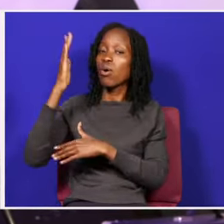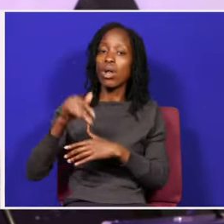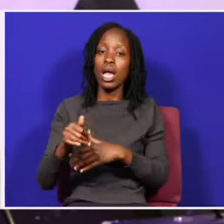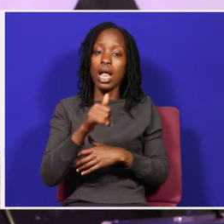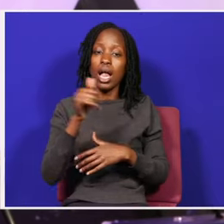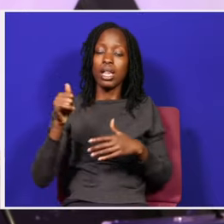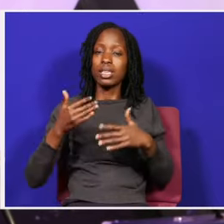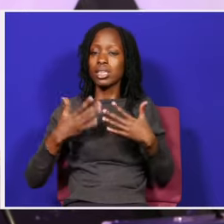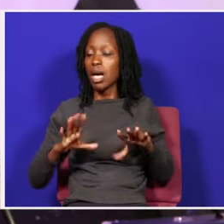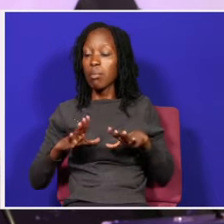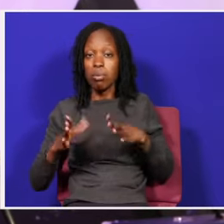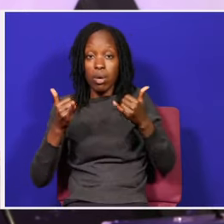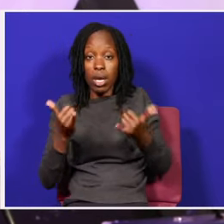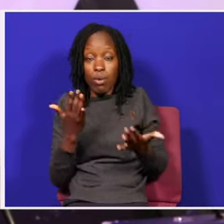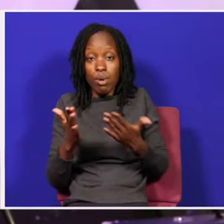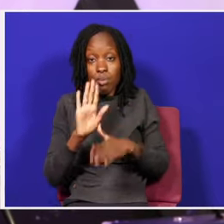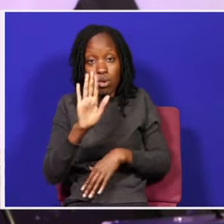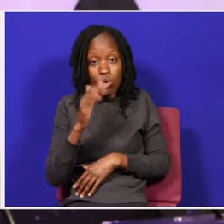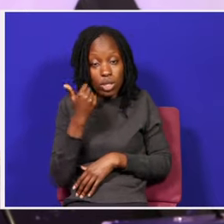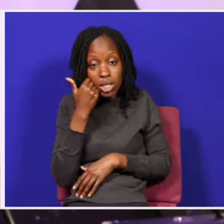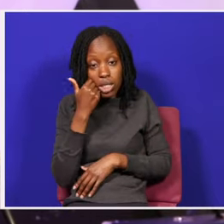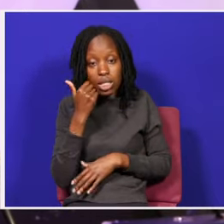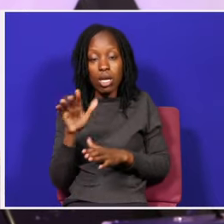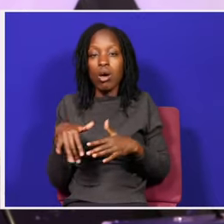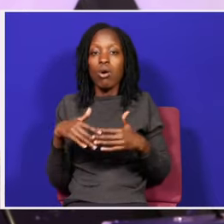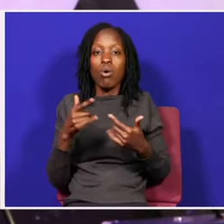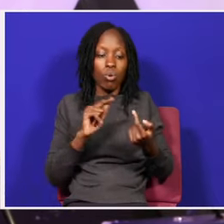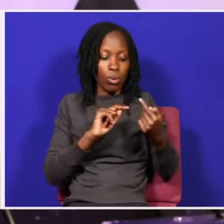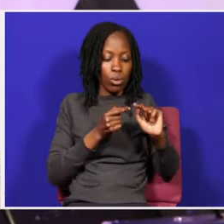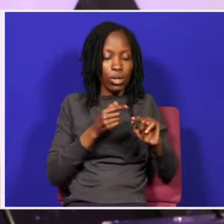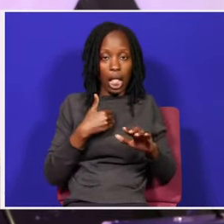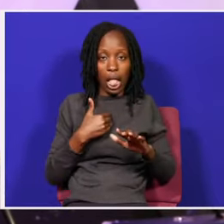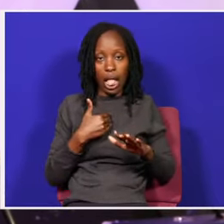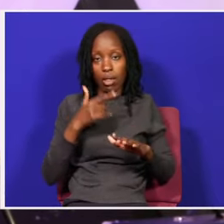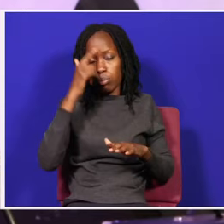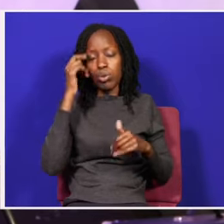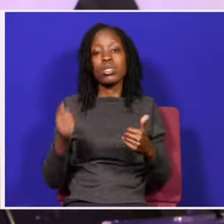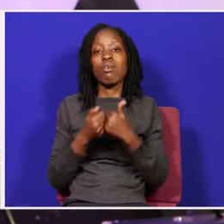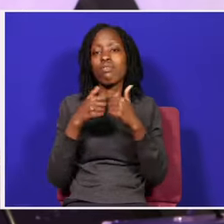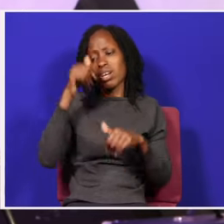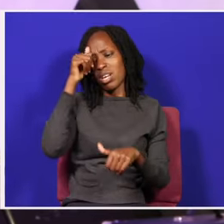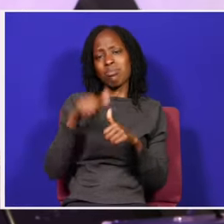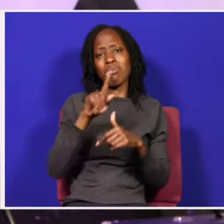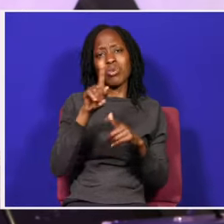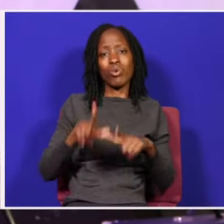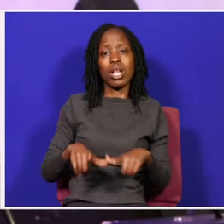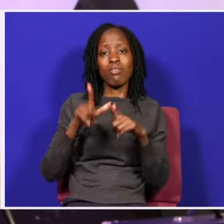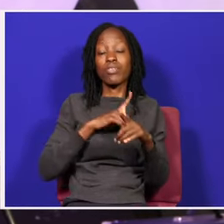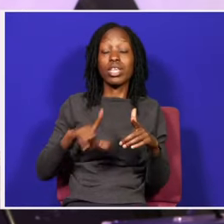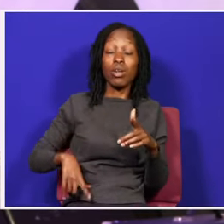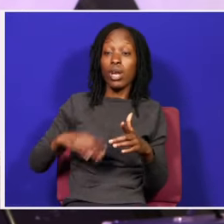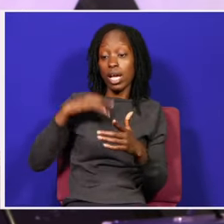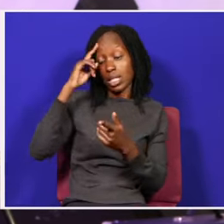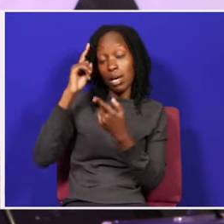burden of some illness or some sickness or some injury because of an accident, you're still here. God still has work for you to